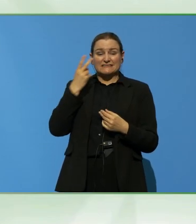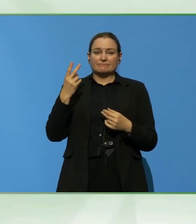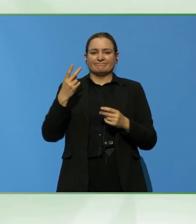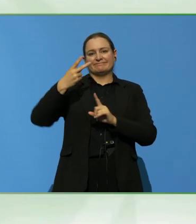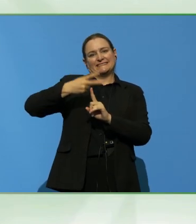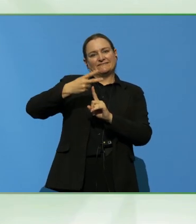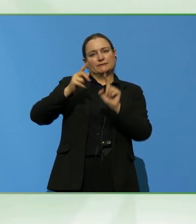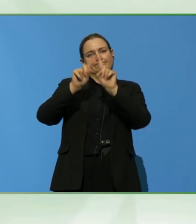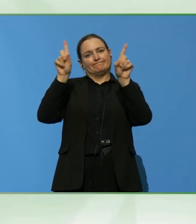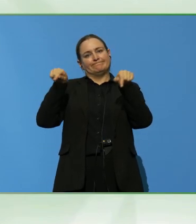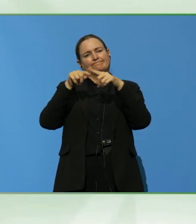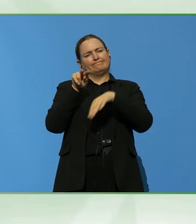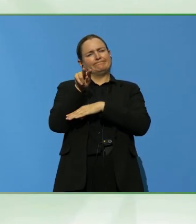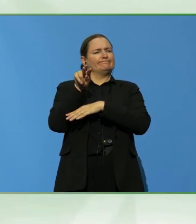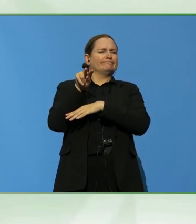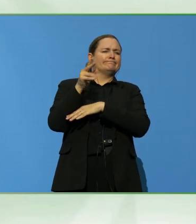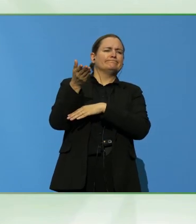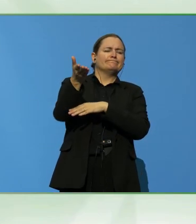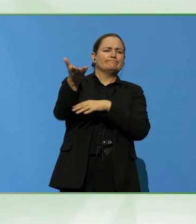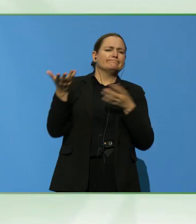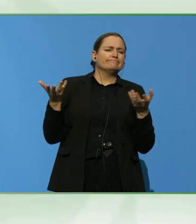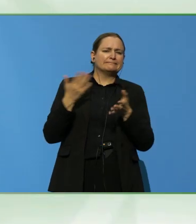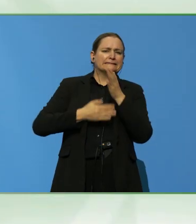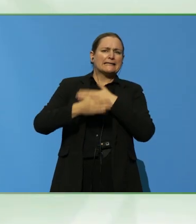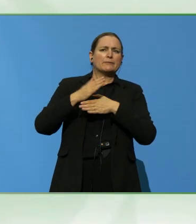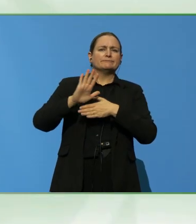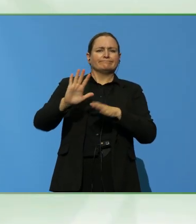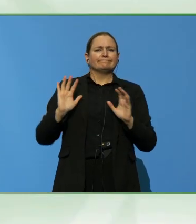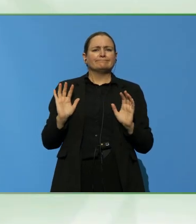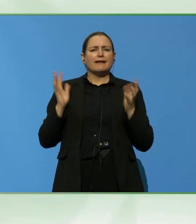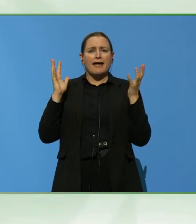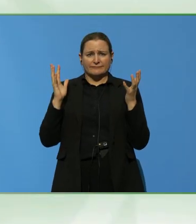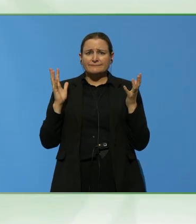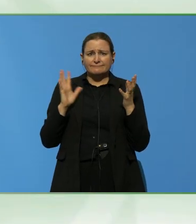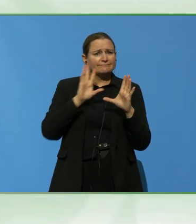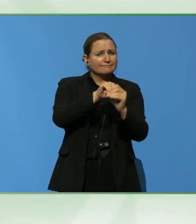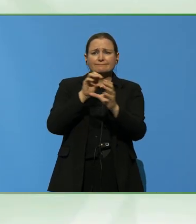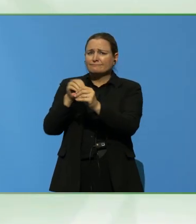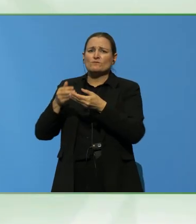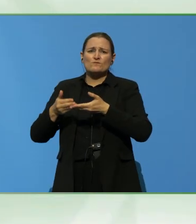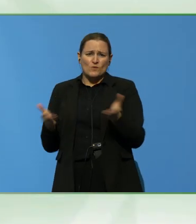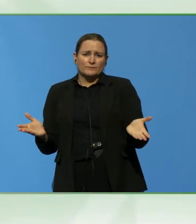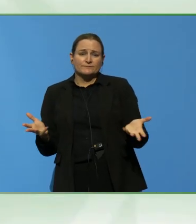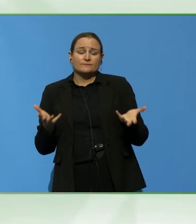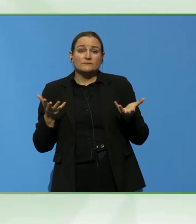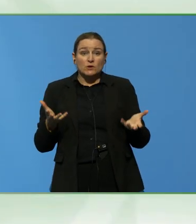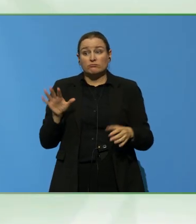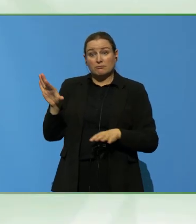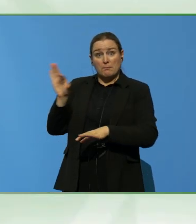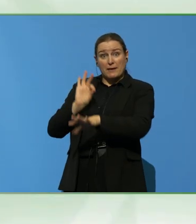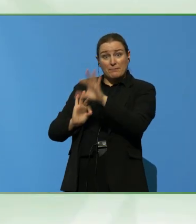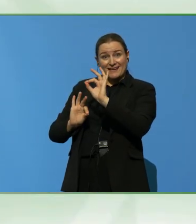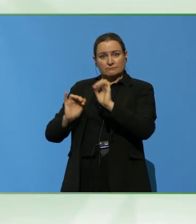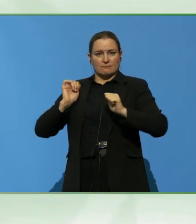or the proportion of diversity of disabled people, and authentic casting remains quite rare. There are